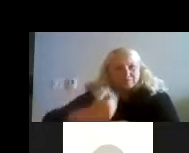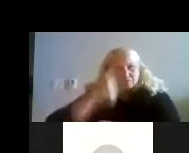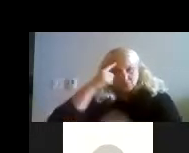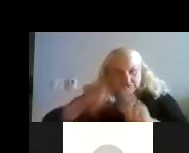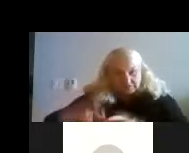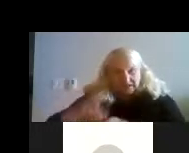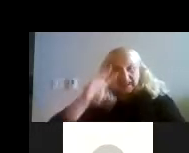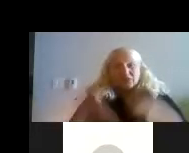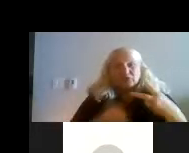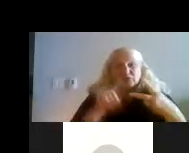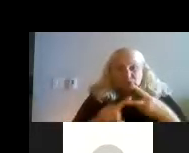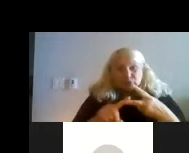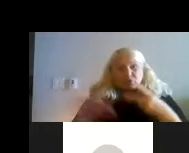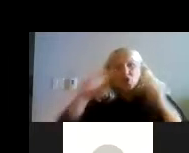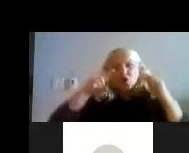people.